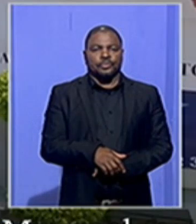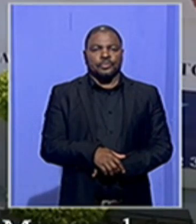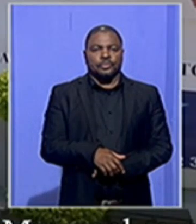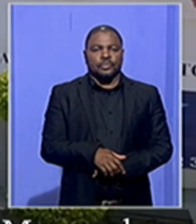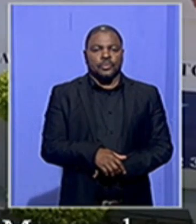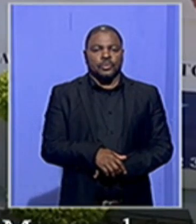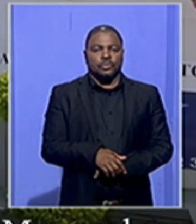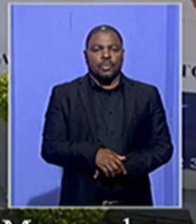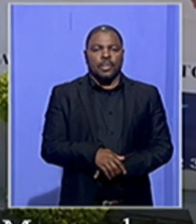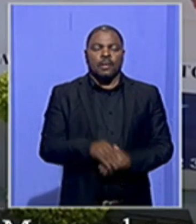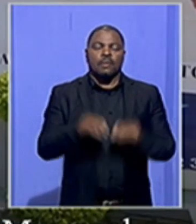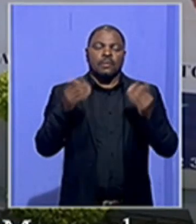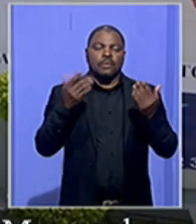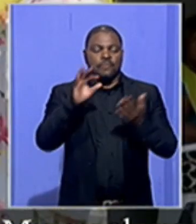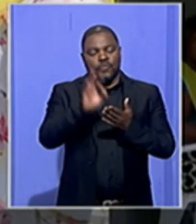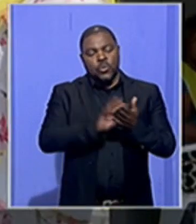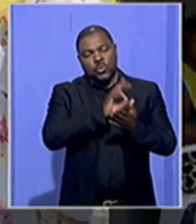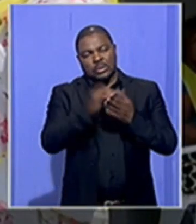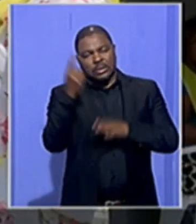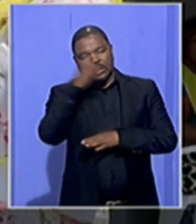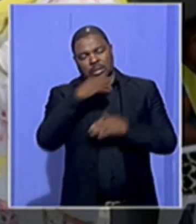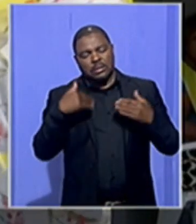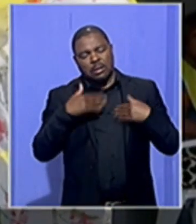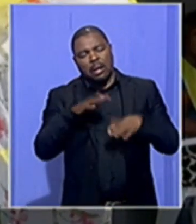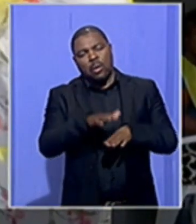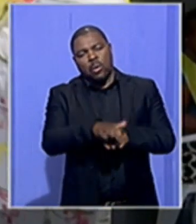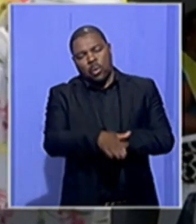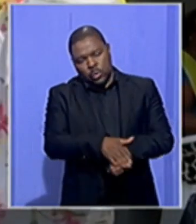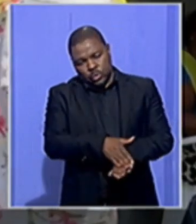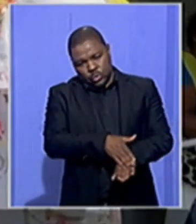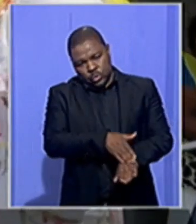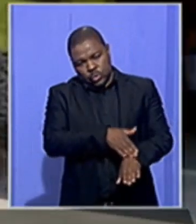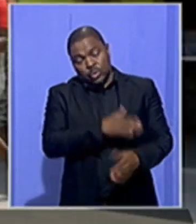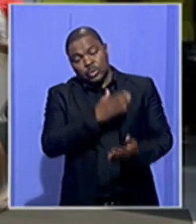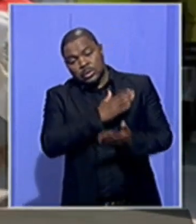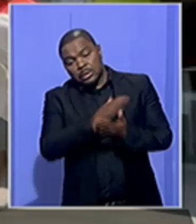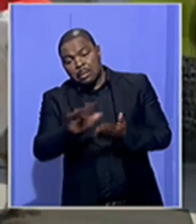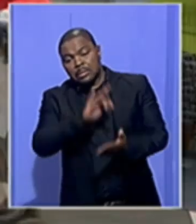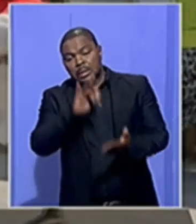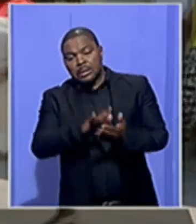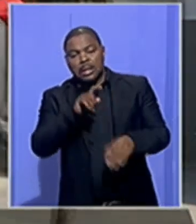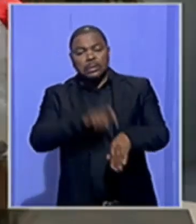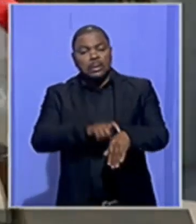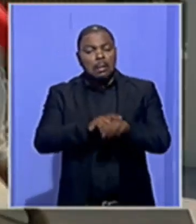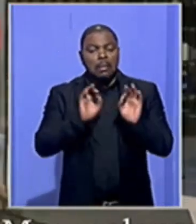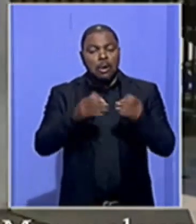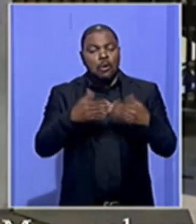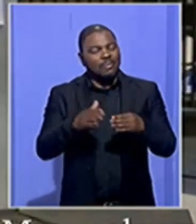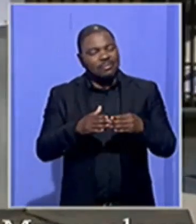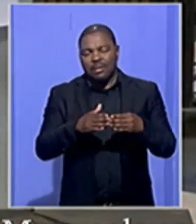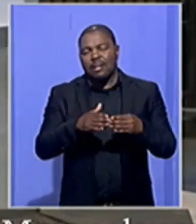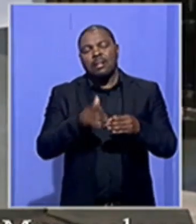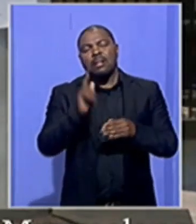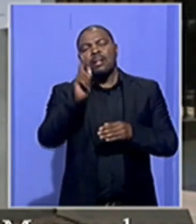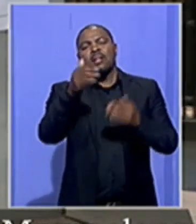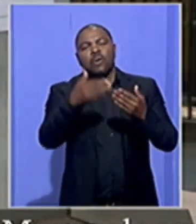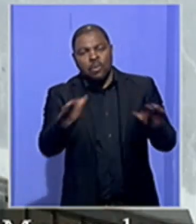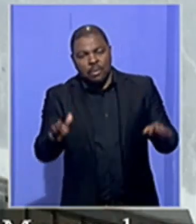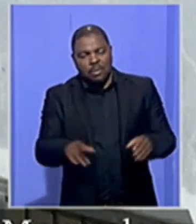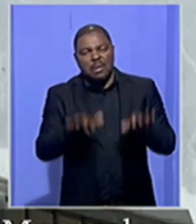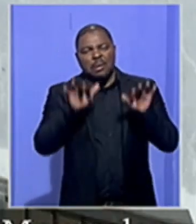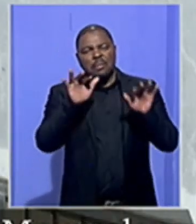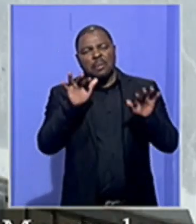Letsatsi la ditlhopho le simolotse ka bonya, diteišene tse dingwe di butswe morago ga nako e neng e beilwe le palo ya batho e ne e ise oketsege